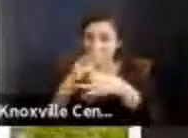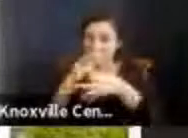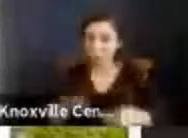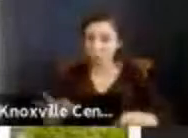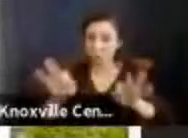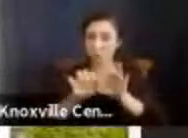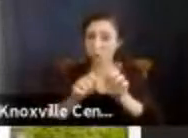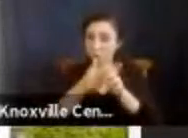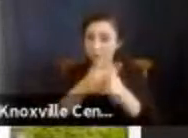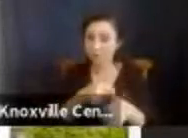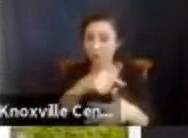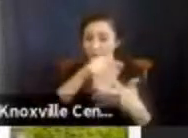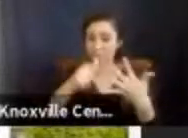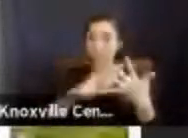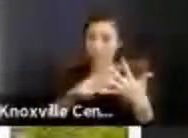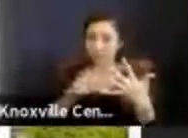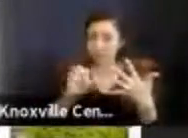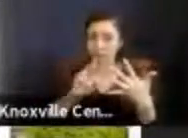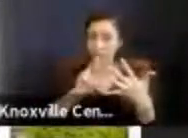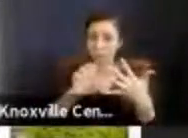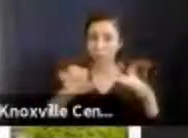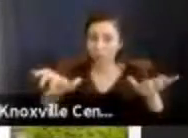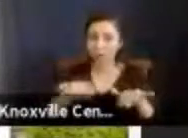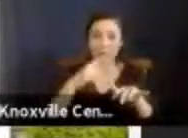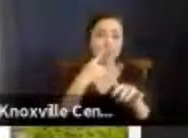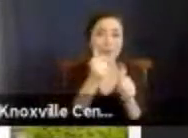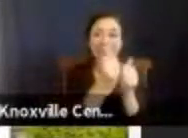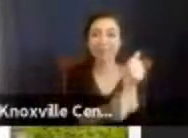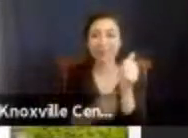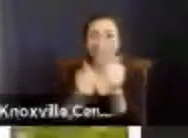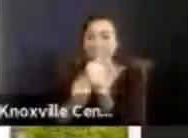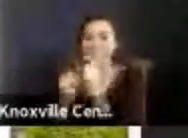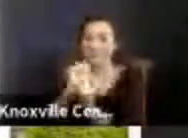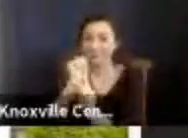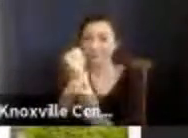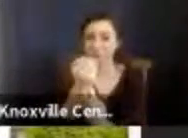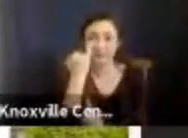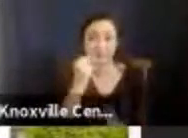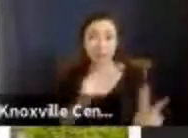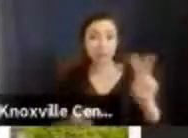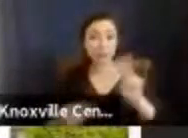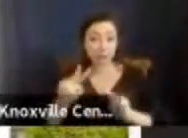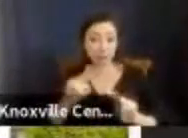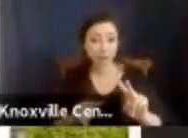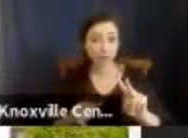the 5 core actions in every situation. And actually, if we look at